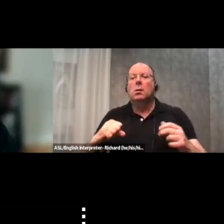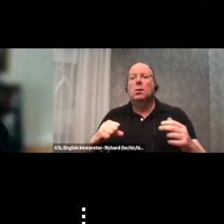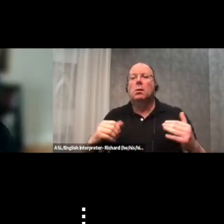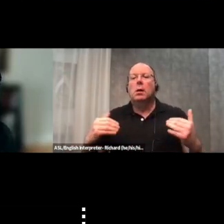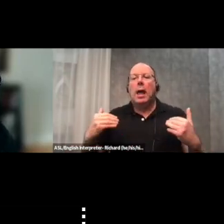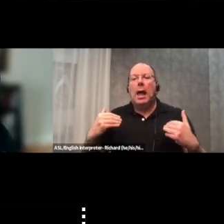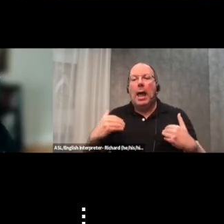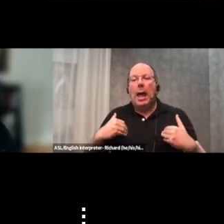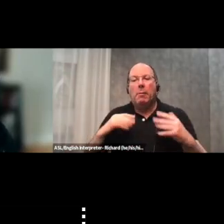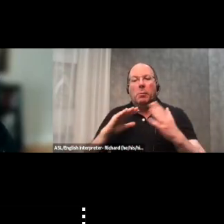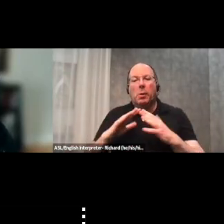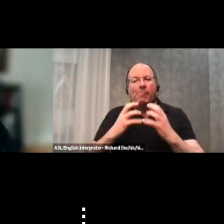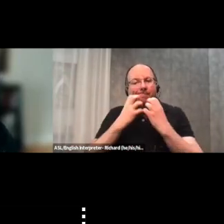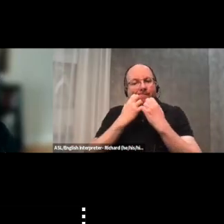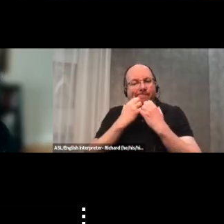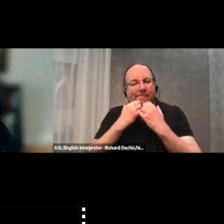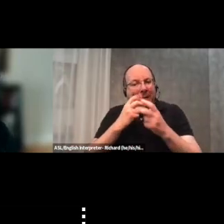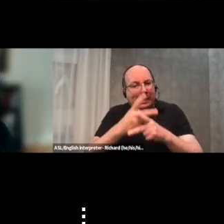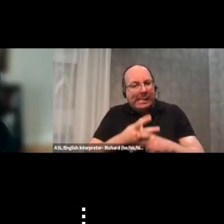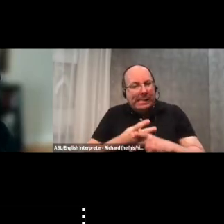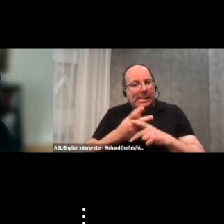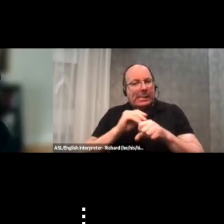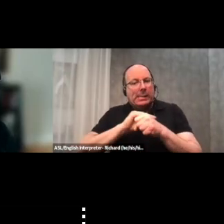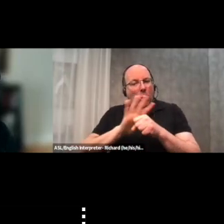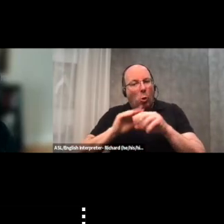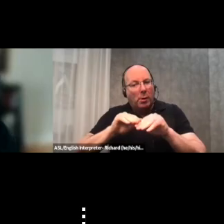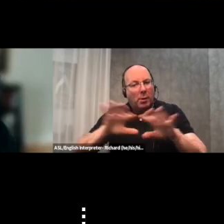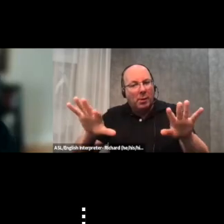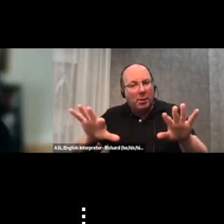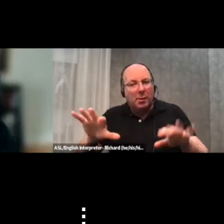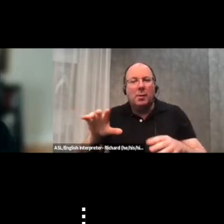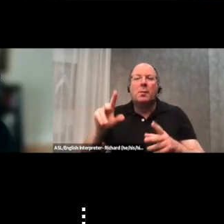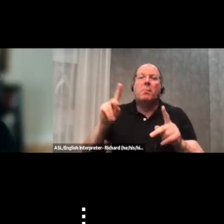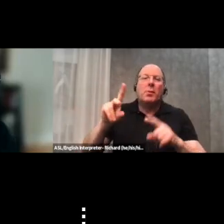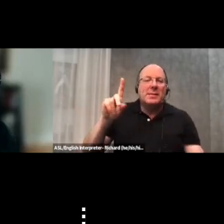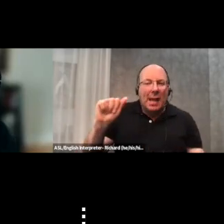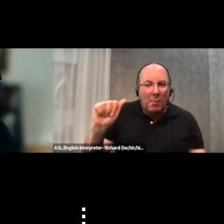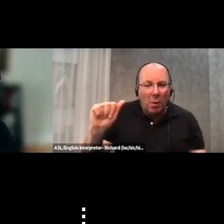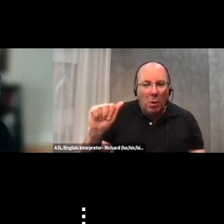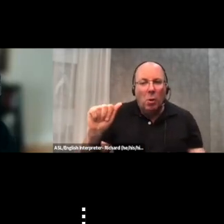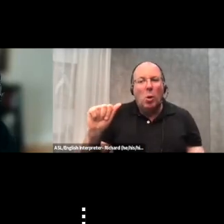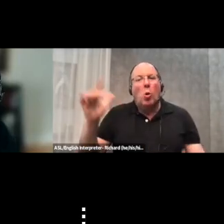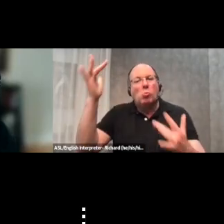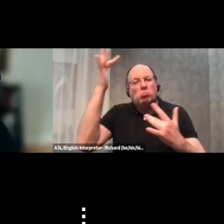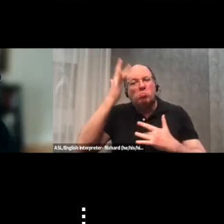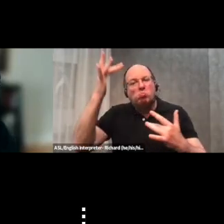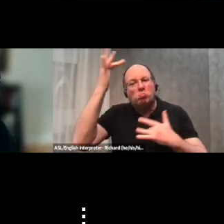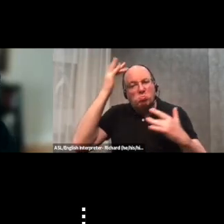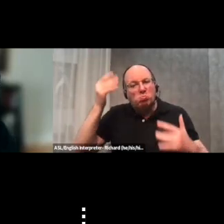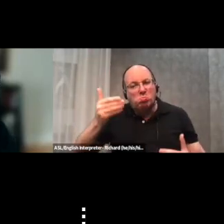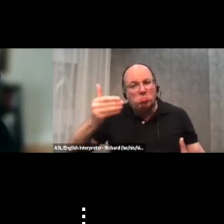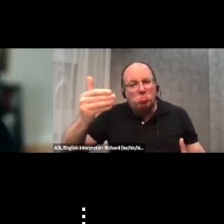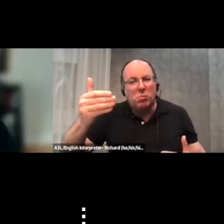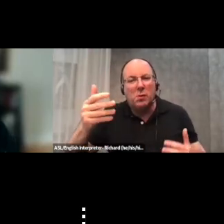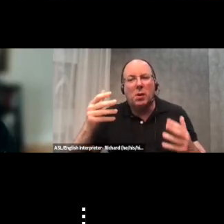cautious community that is still, it's like disabled folks, chronically ill folks, or folks who just are trying